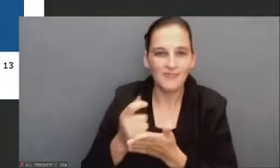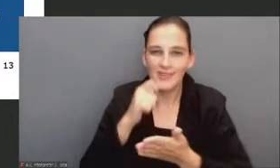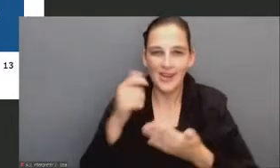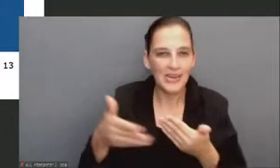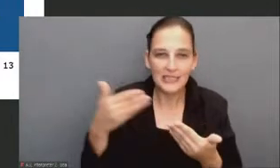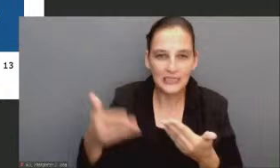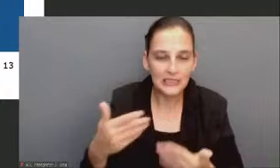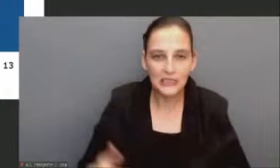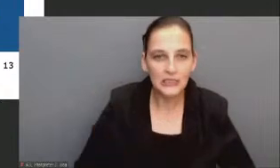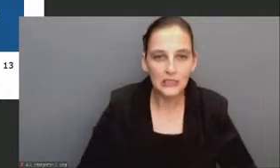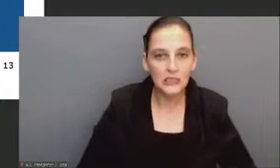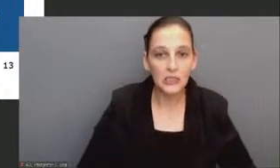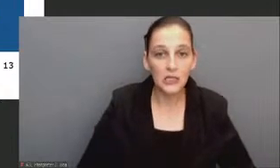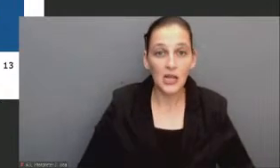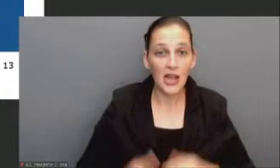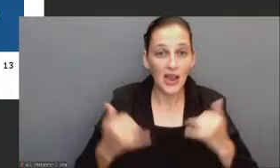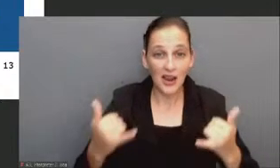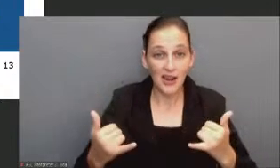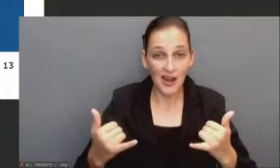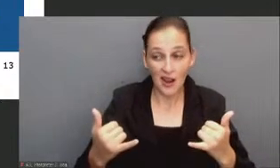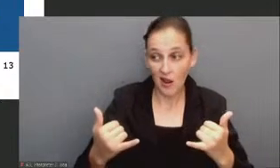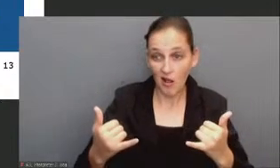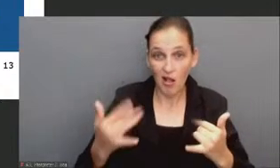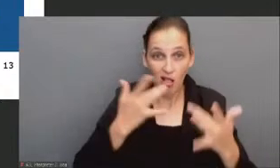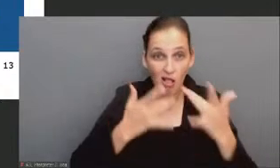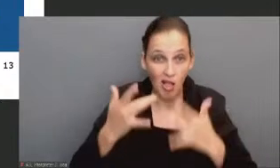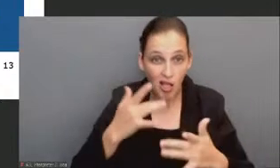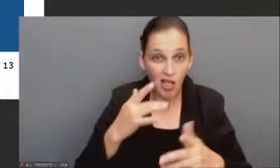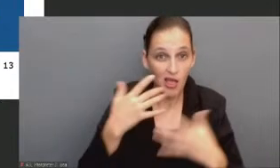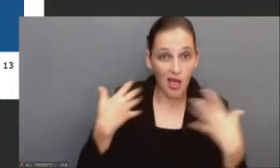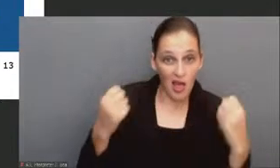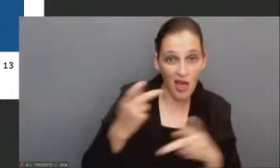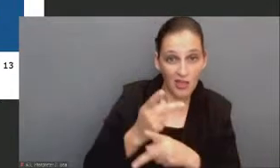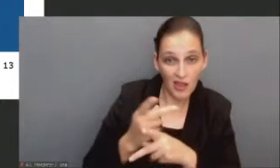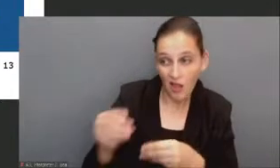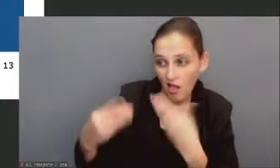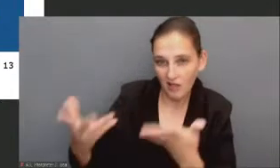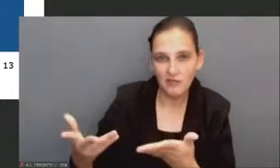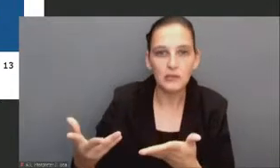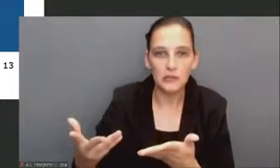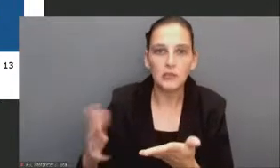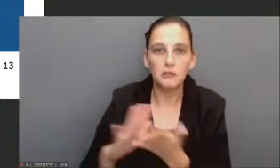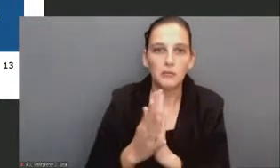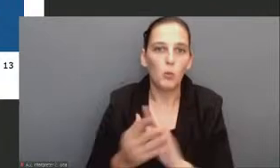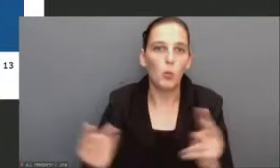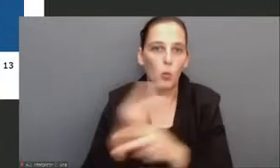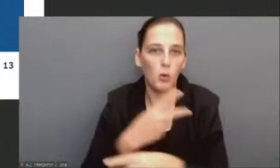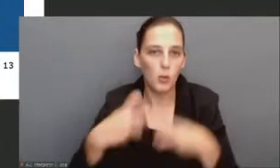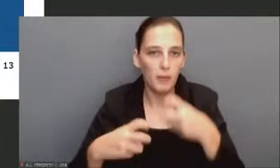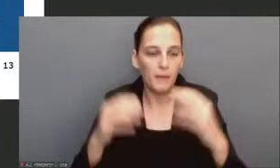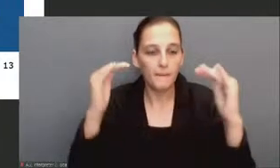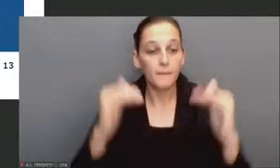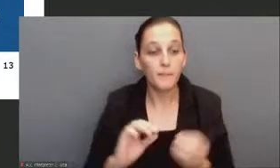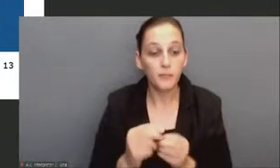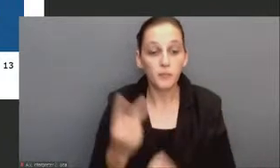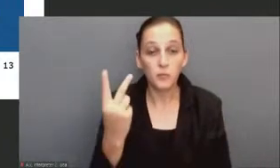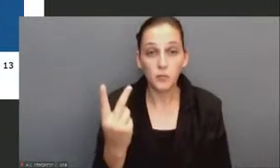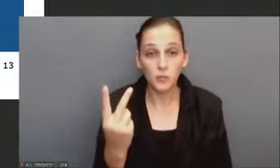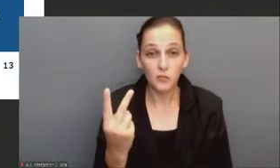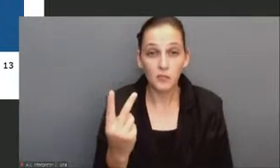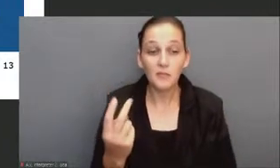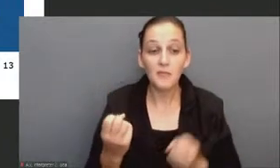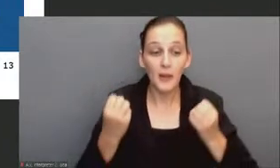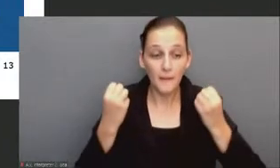care complicates this problem. Problem statement number 2, we've heard several cases of patients that have been denied